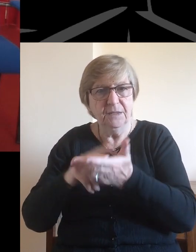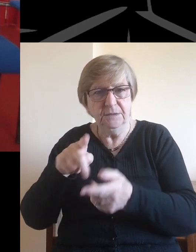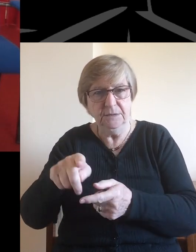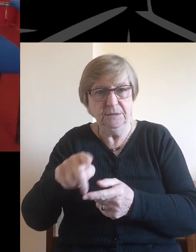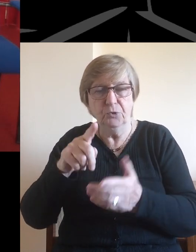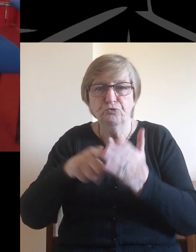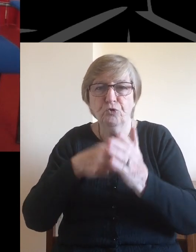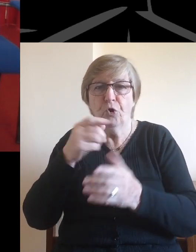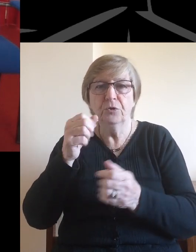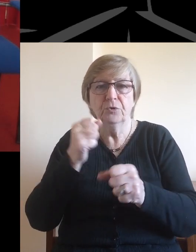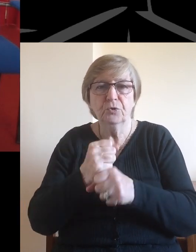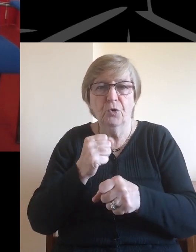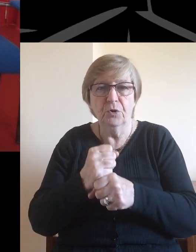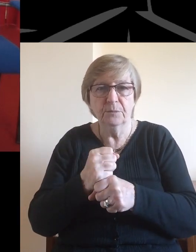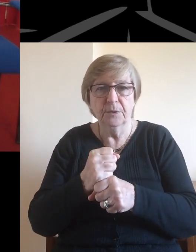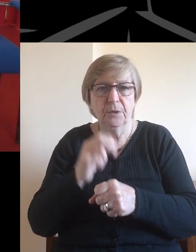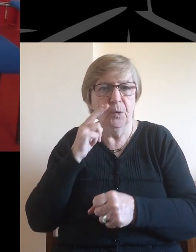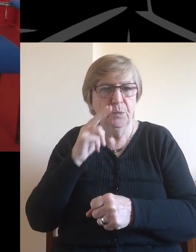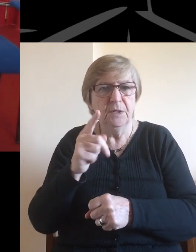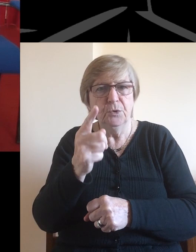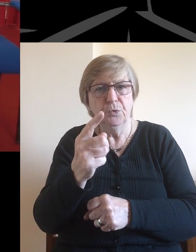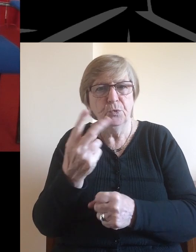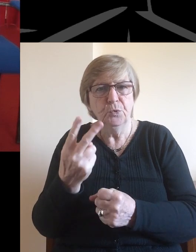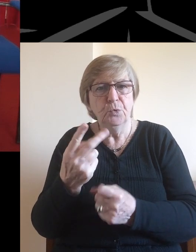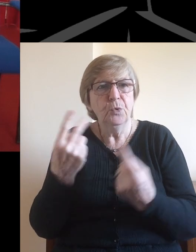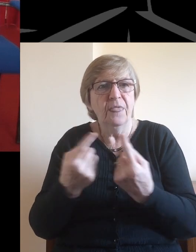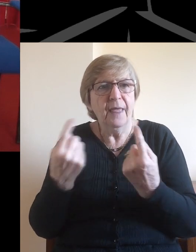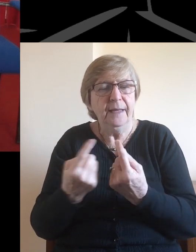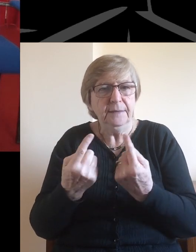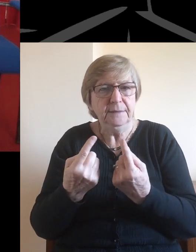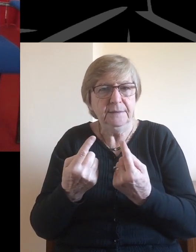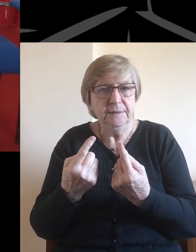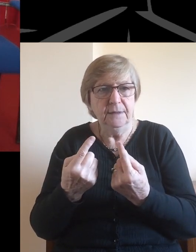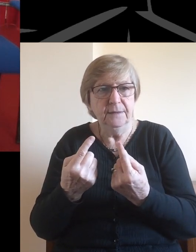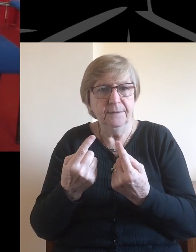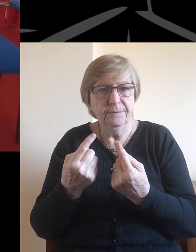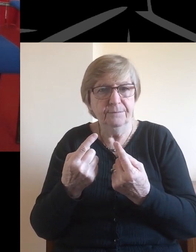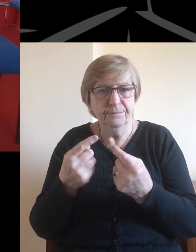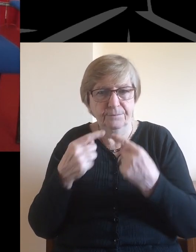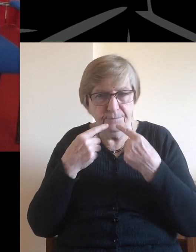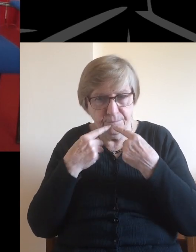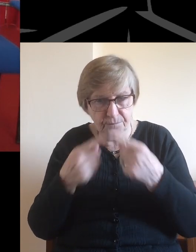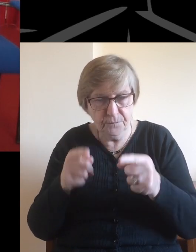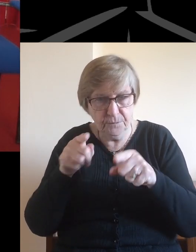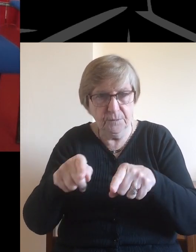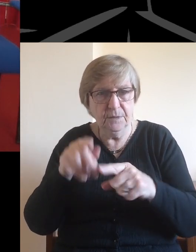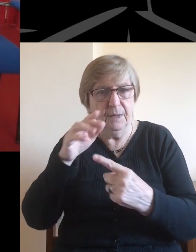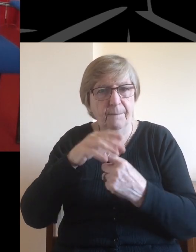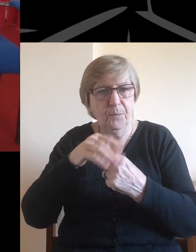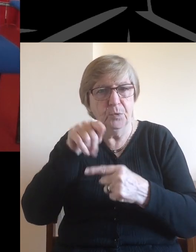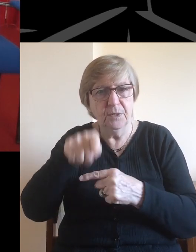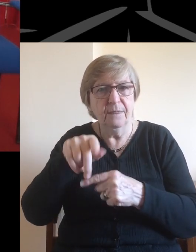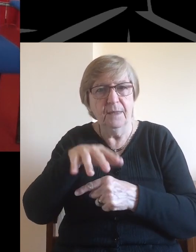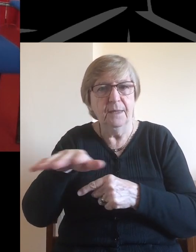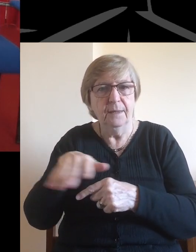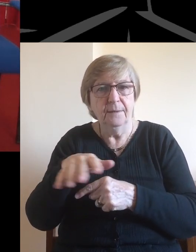John's Gospel, we see two main things stressed that are emphasized in this first meaning at Come and